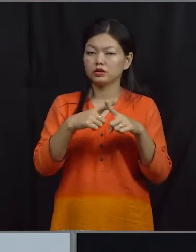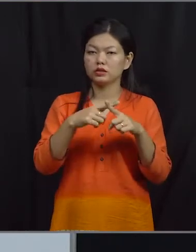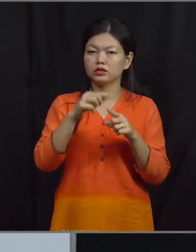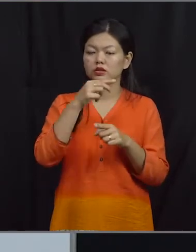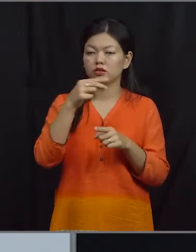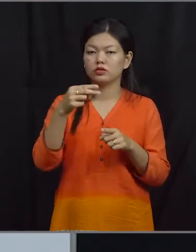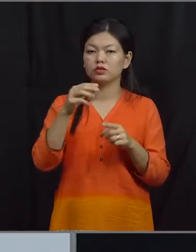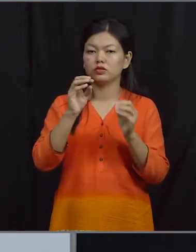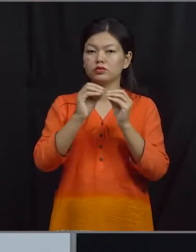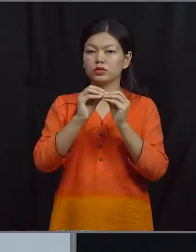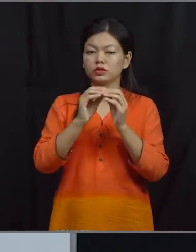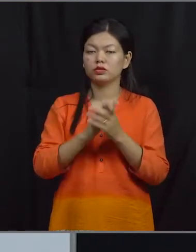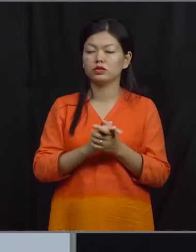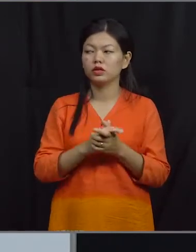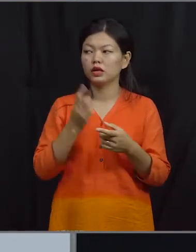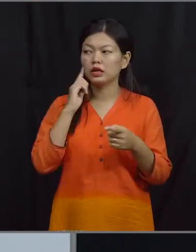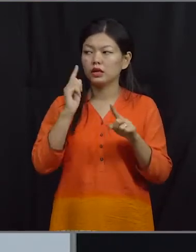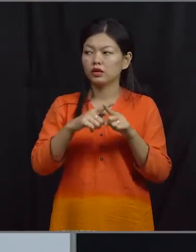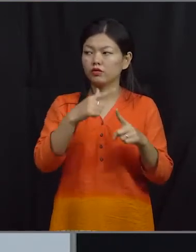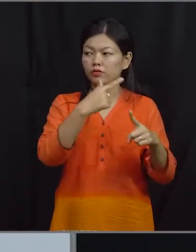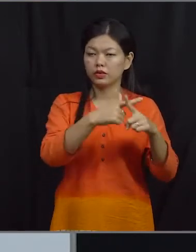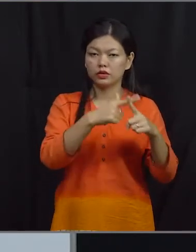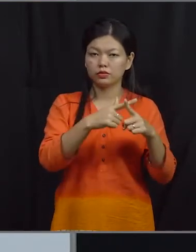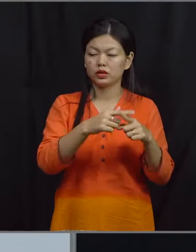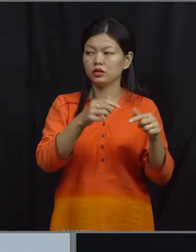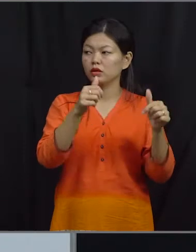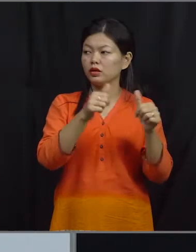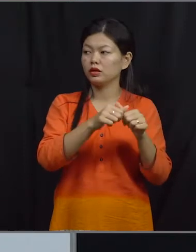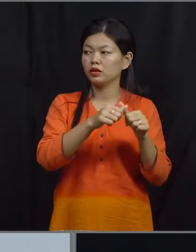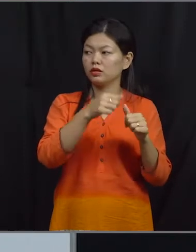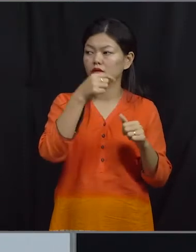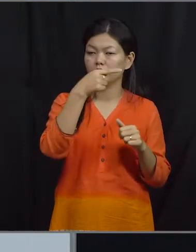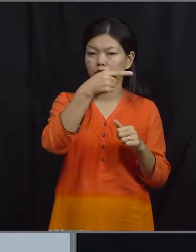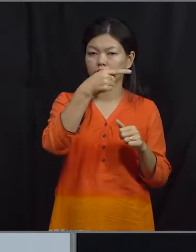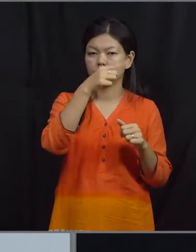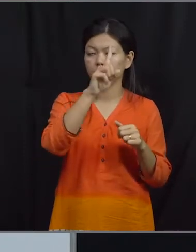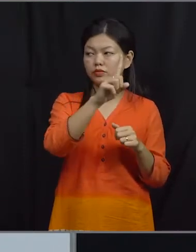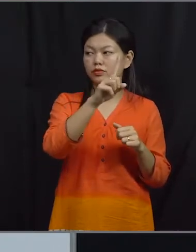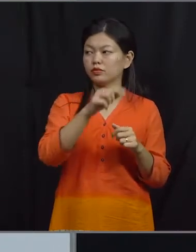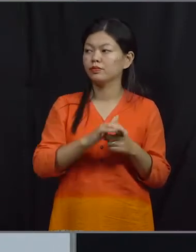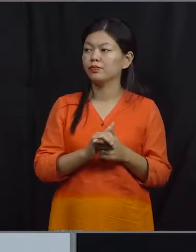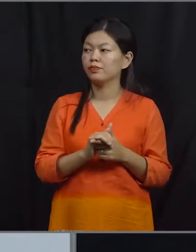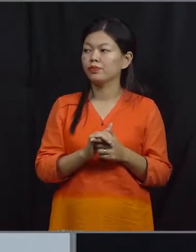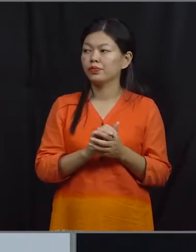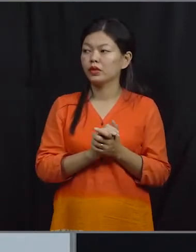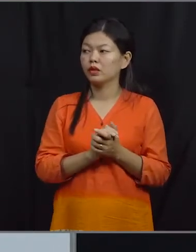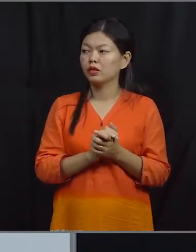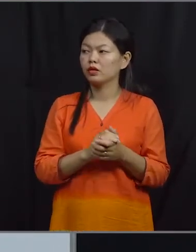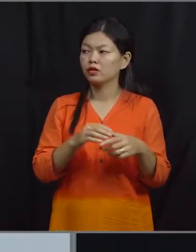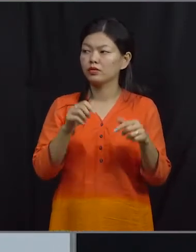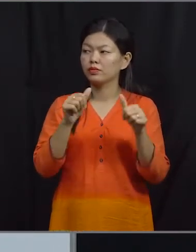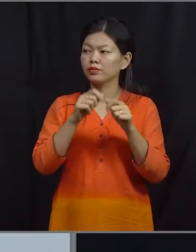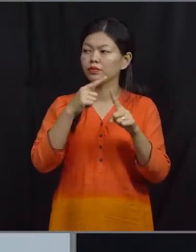you pre-multiply by A inverse, what do we have? A inverse Ax equal to A inverse